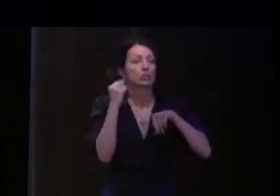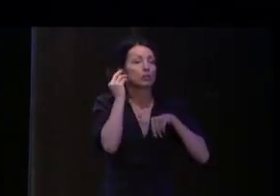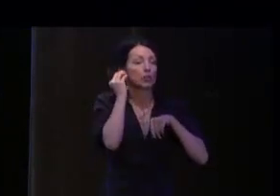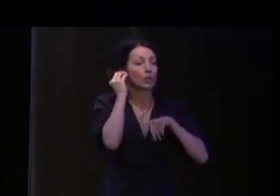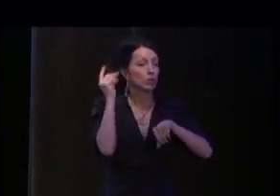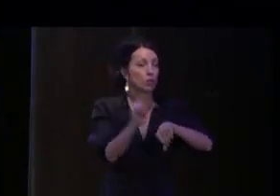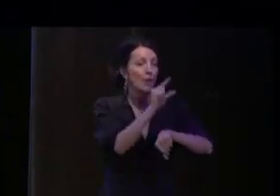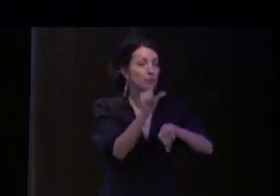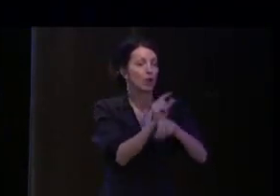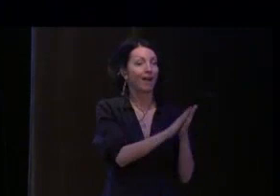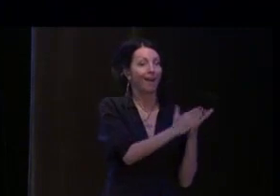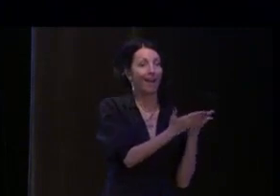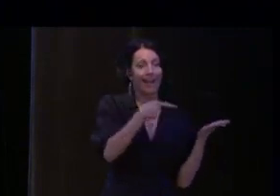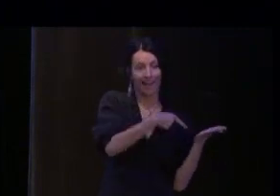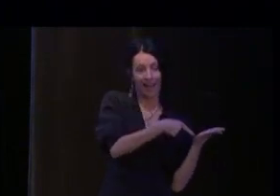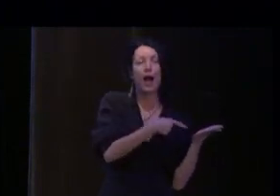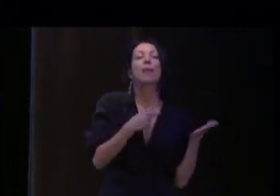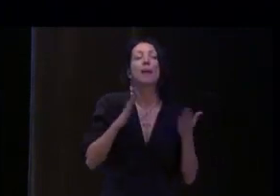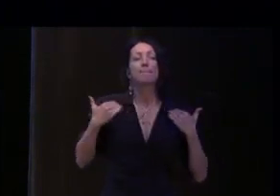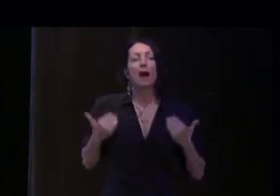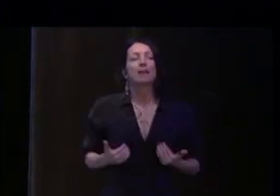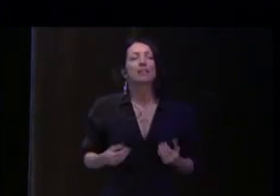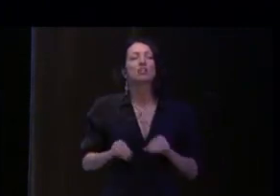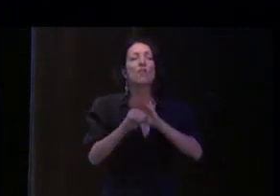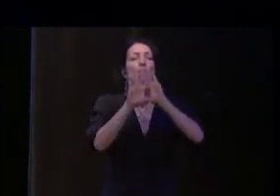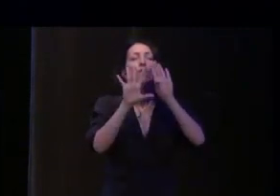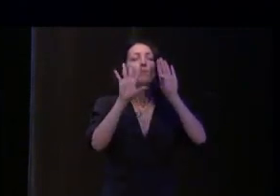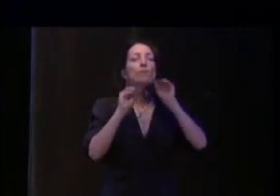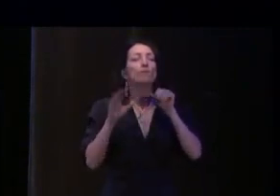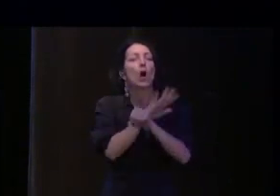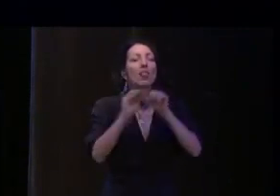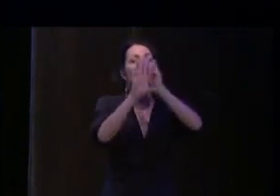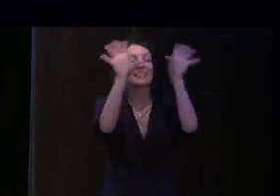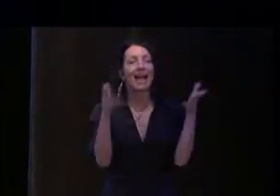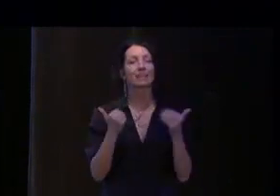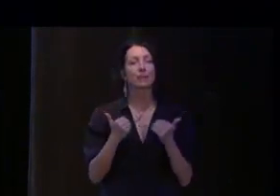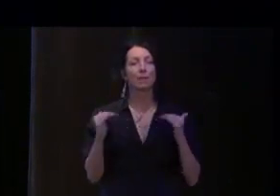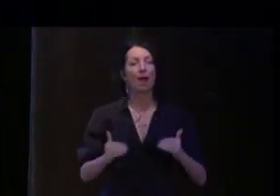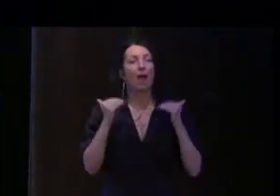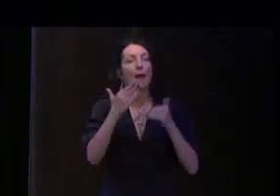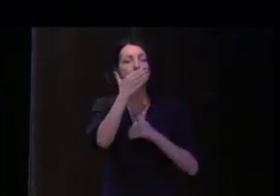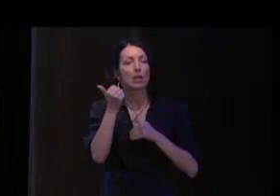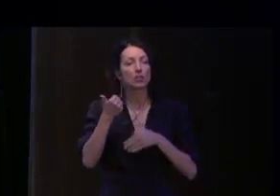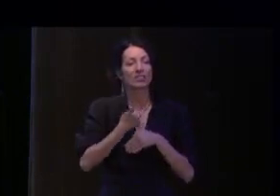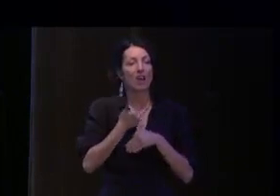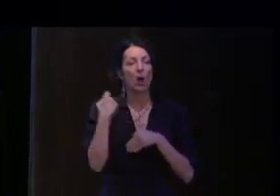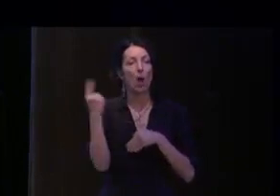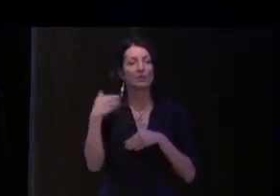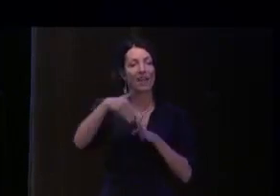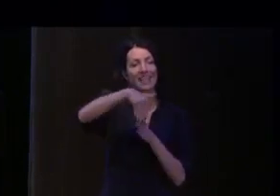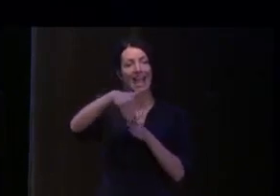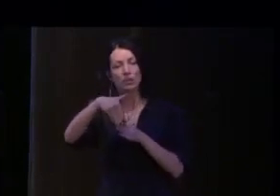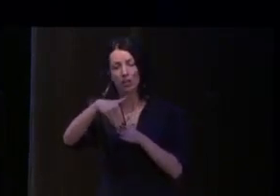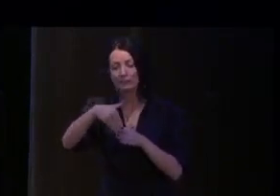light. As we have a divine intentionality to become greater versions of ourselves as a way of living, always on the edge